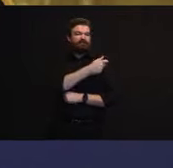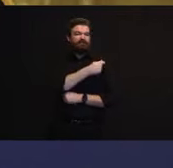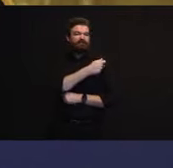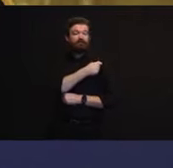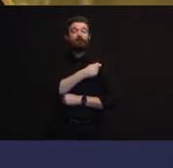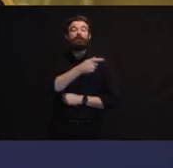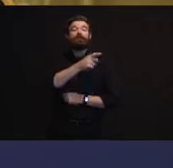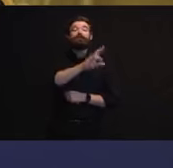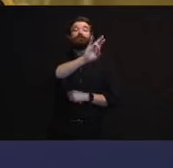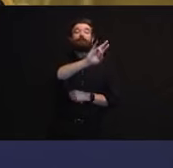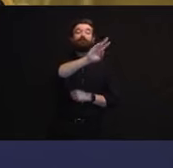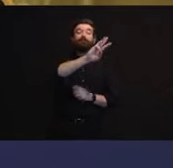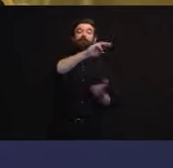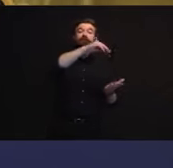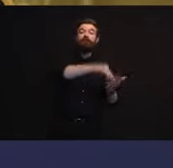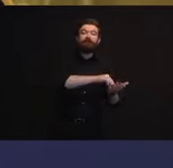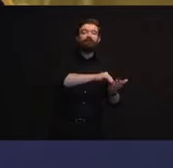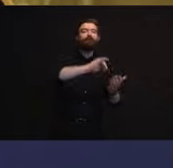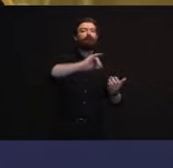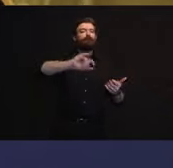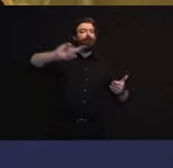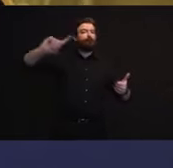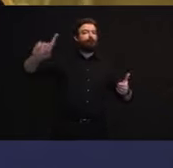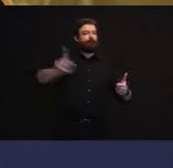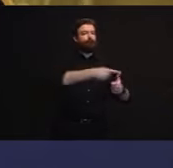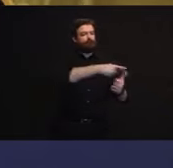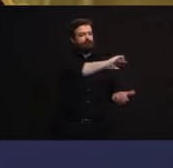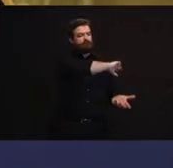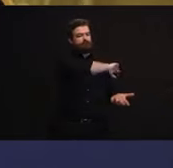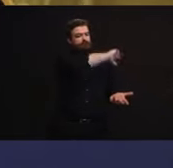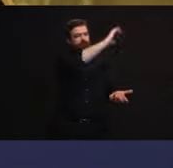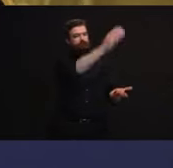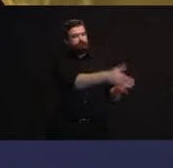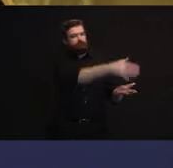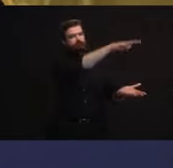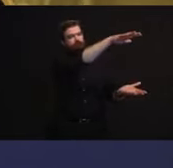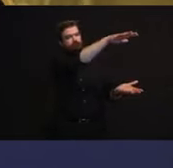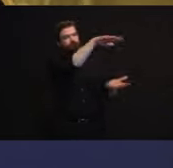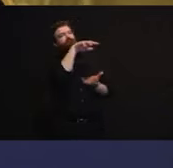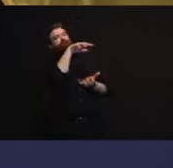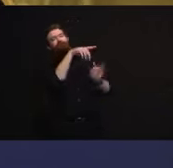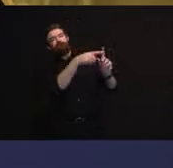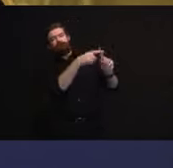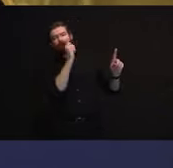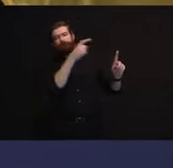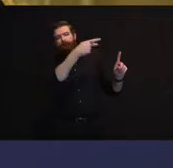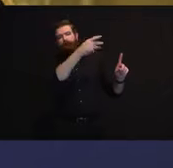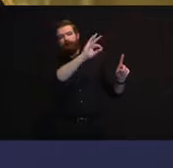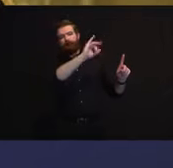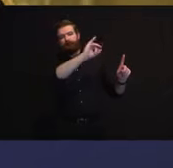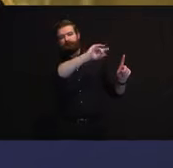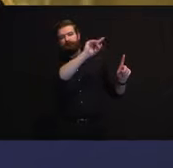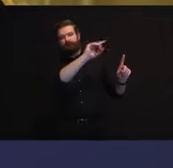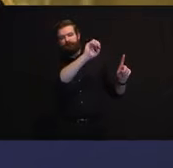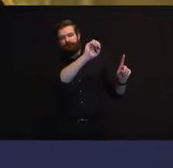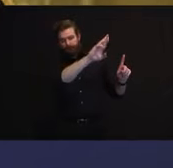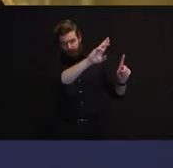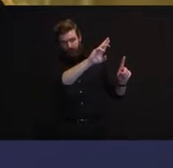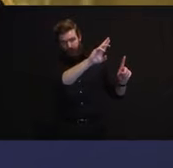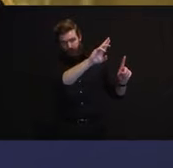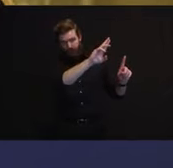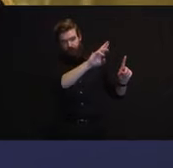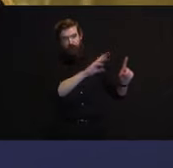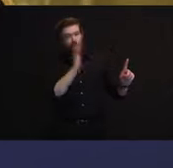believe, 3 separate shipments from Pfizer in December alone, never mind what we are likely to get from